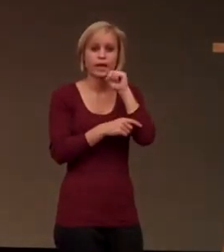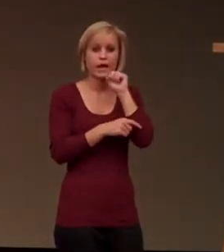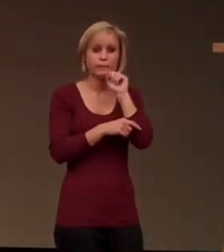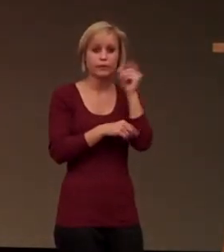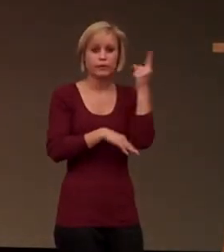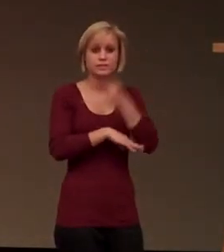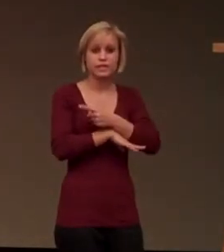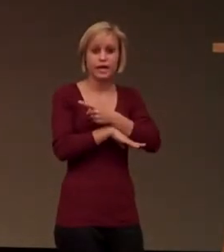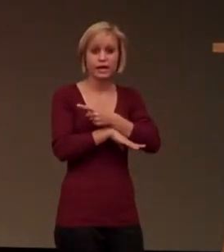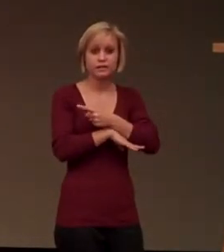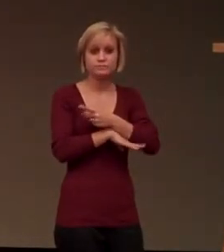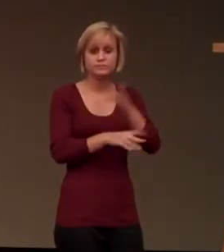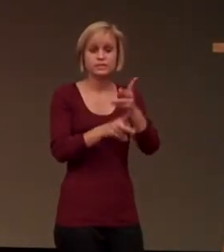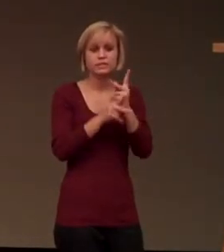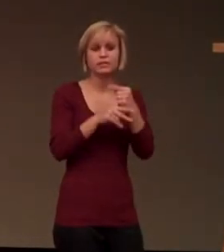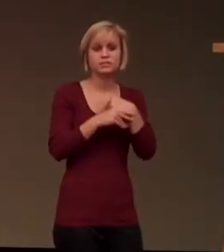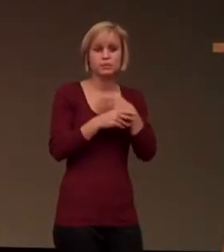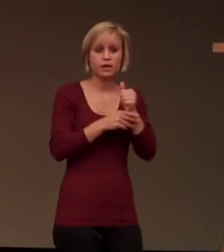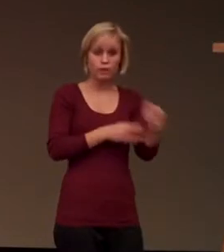keeps me away.